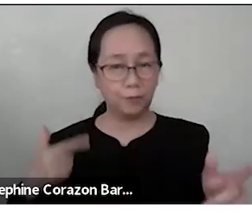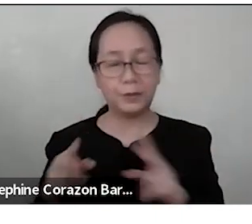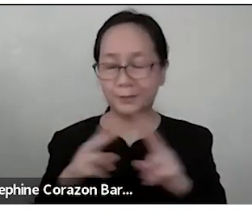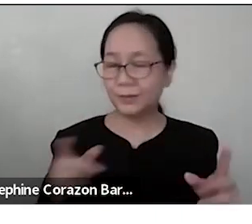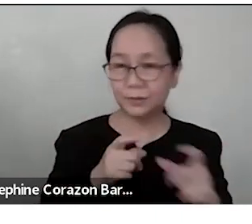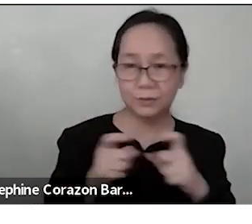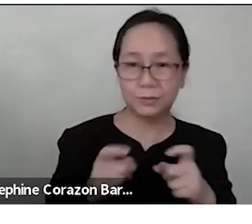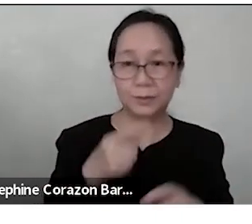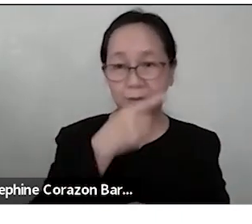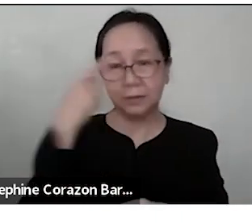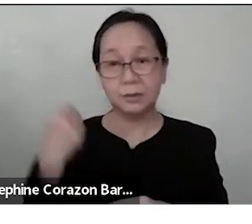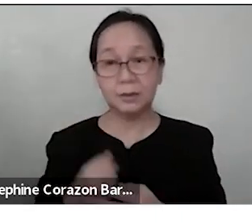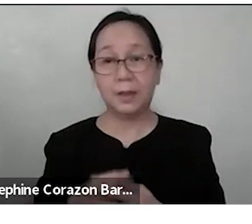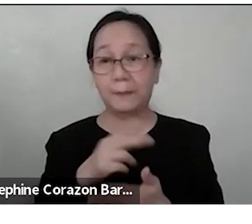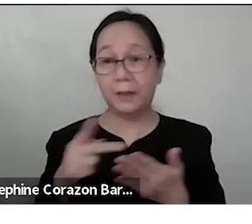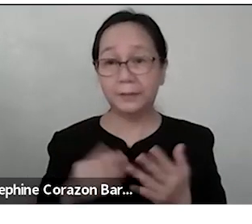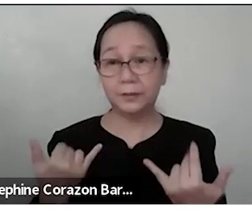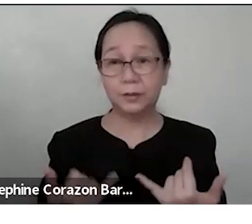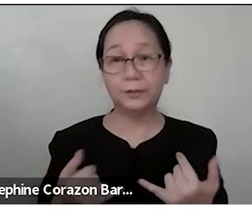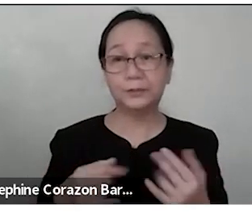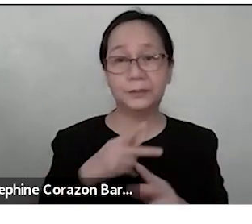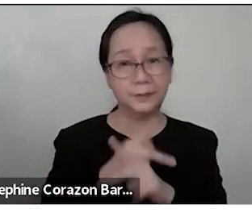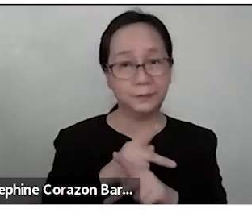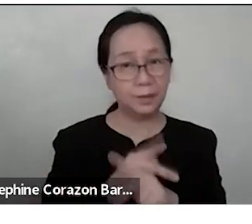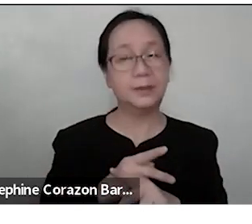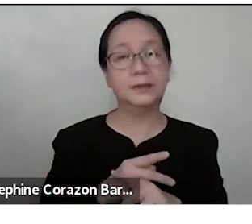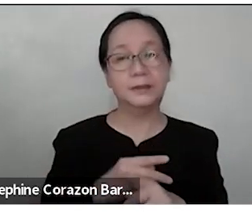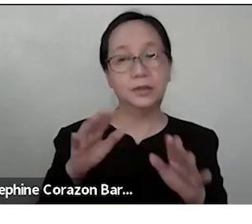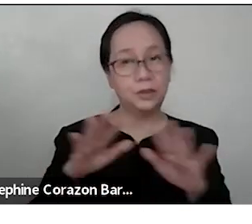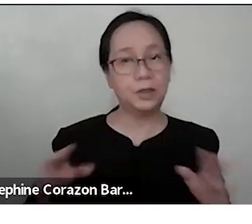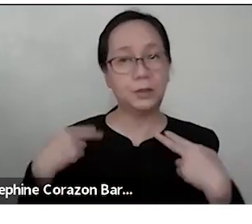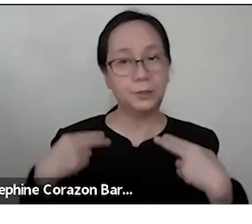controlled, because part of safeguarding children human rights